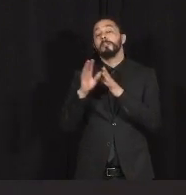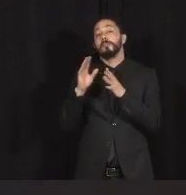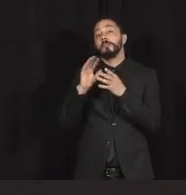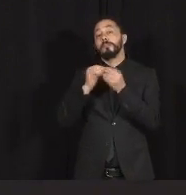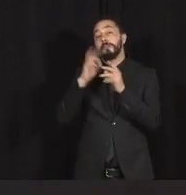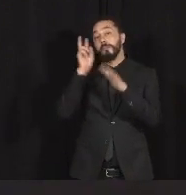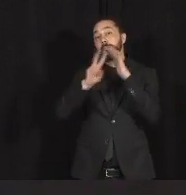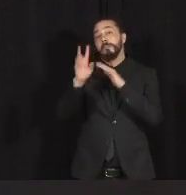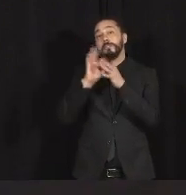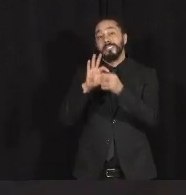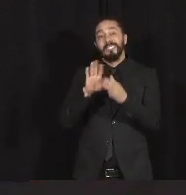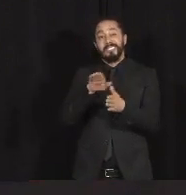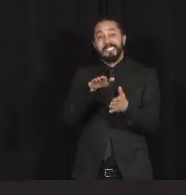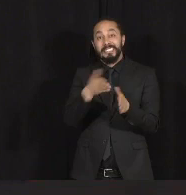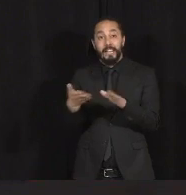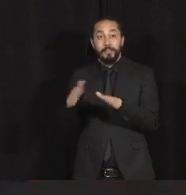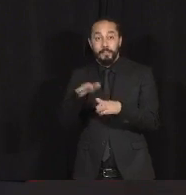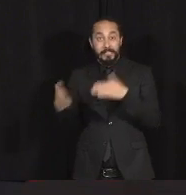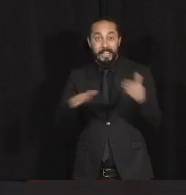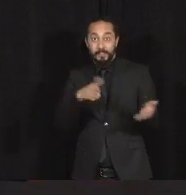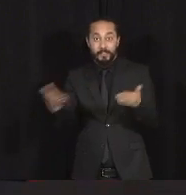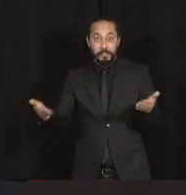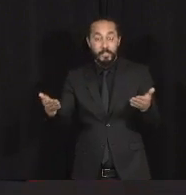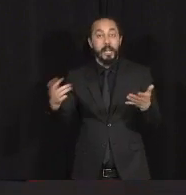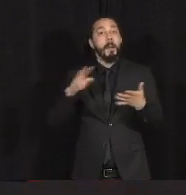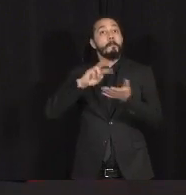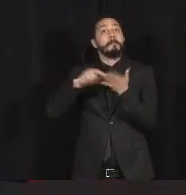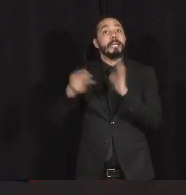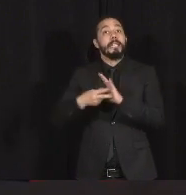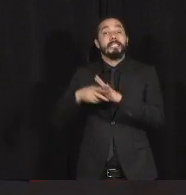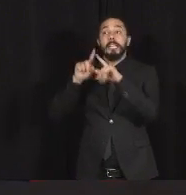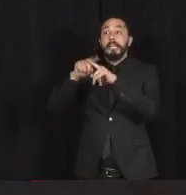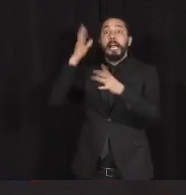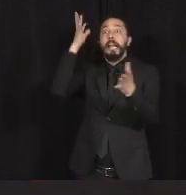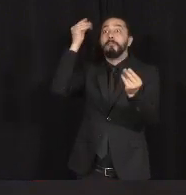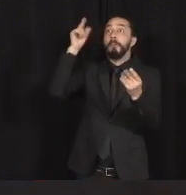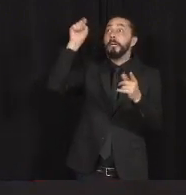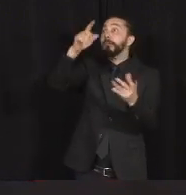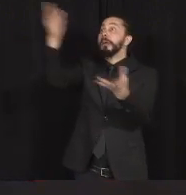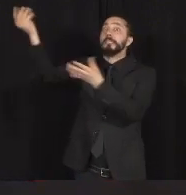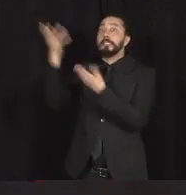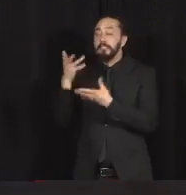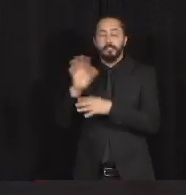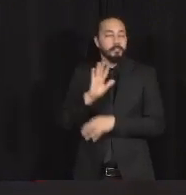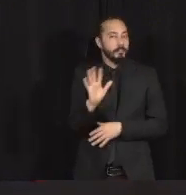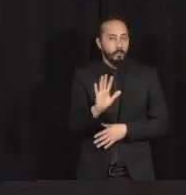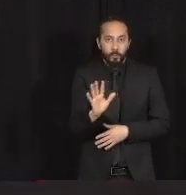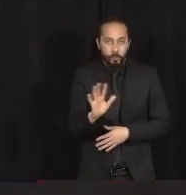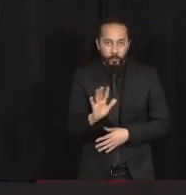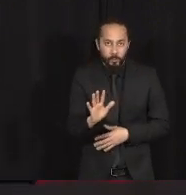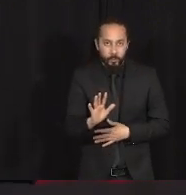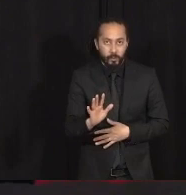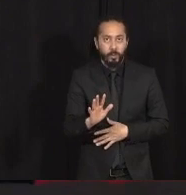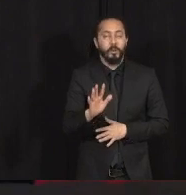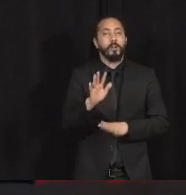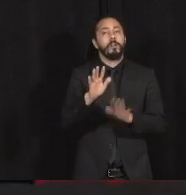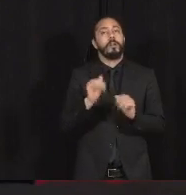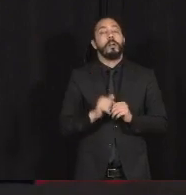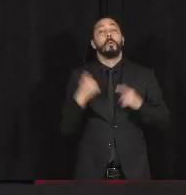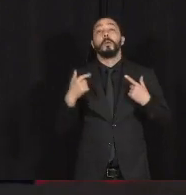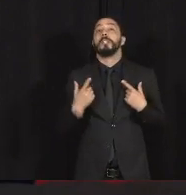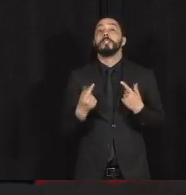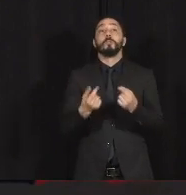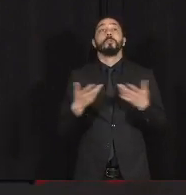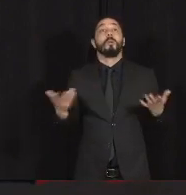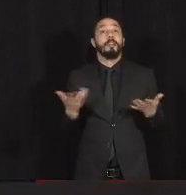testing data in the first instance. It is entirely possible, and this is what we did, to make projections